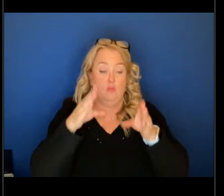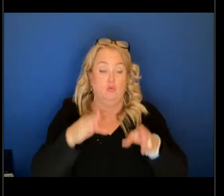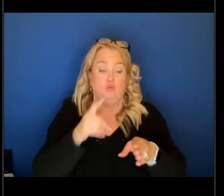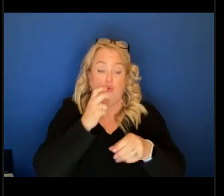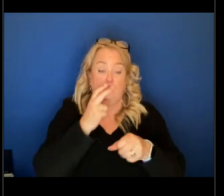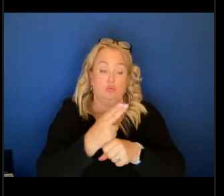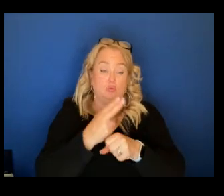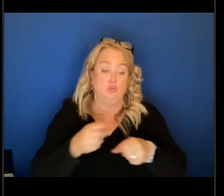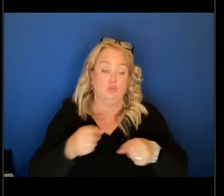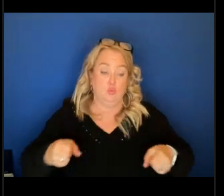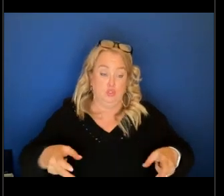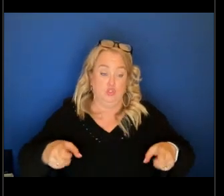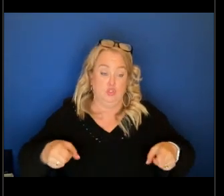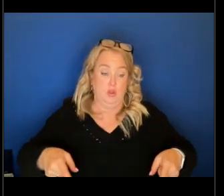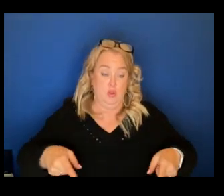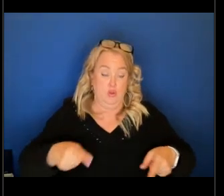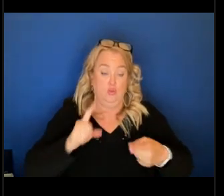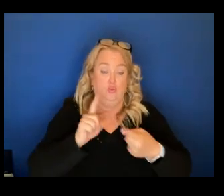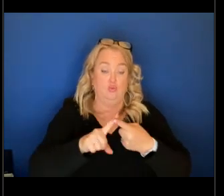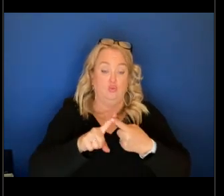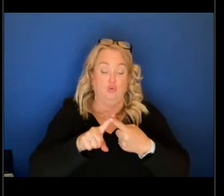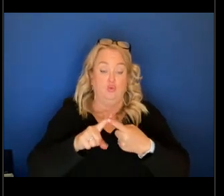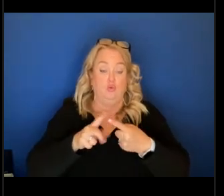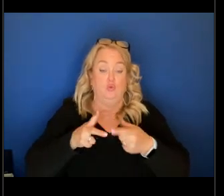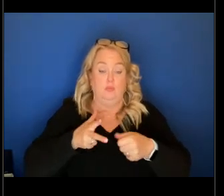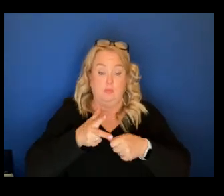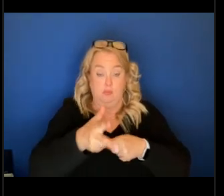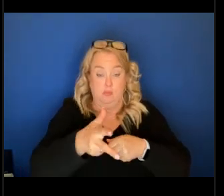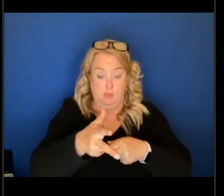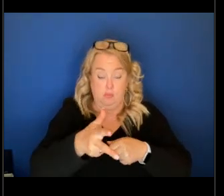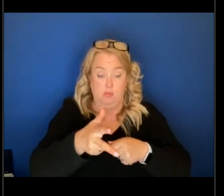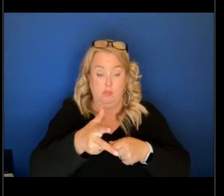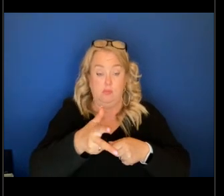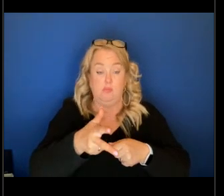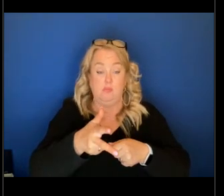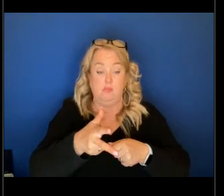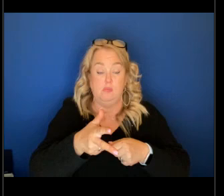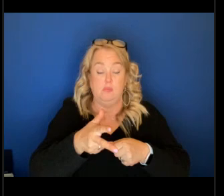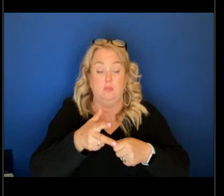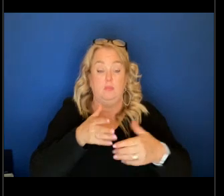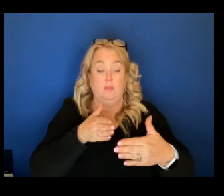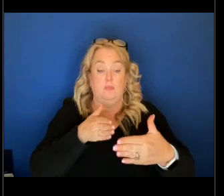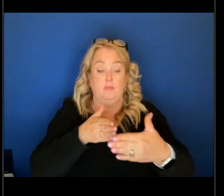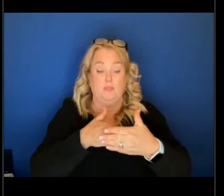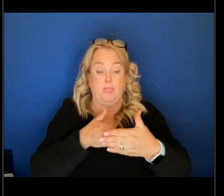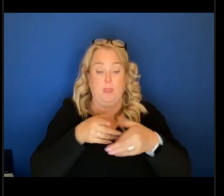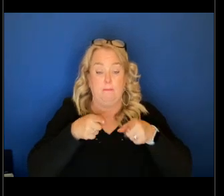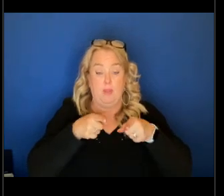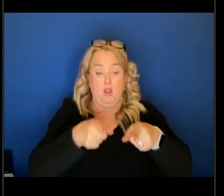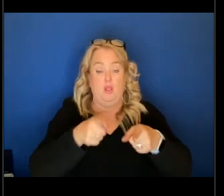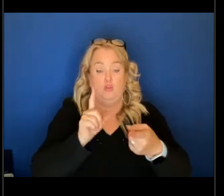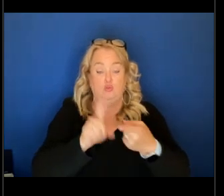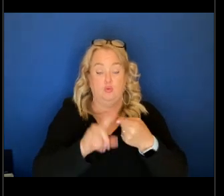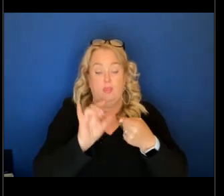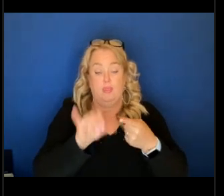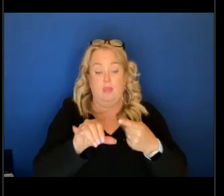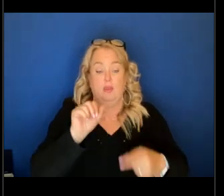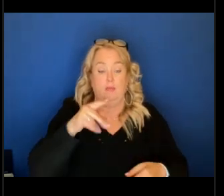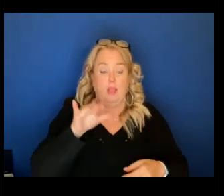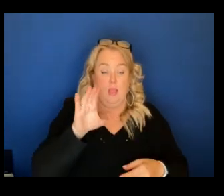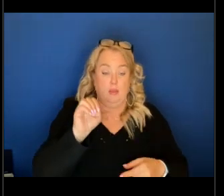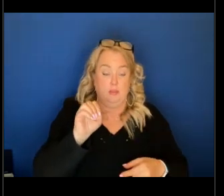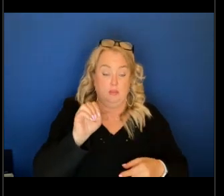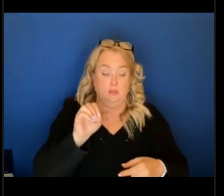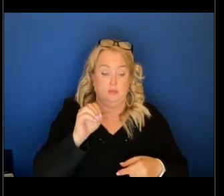a wheelchair to approach and position themselves parallel to the appliance or fixture